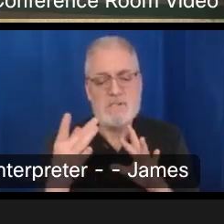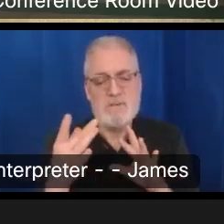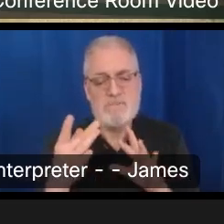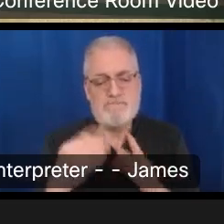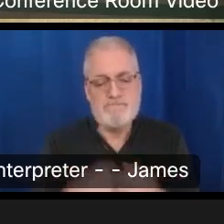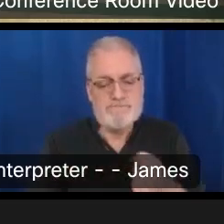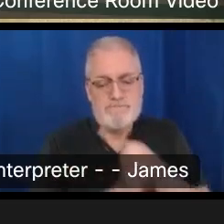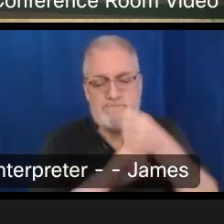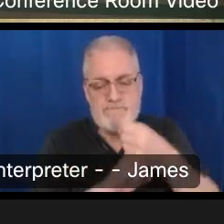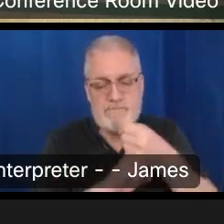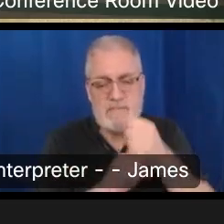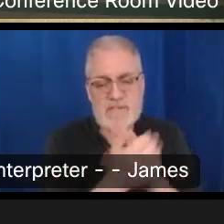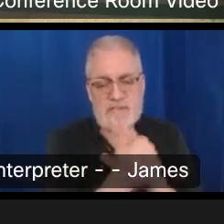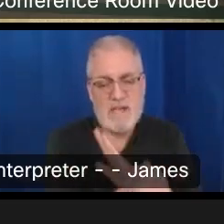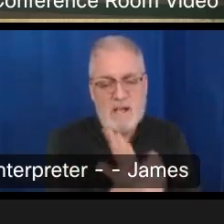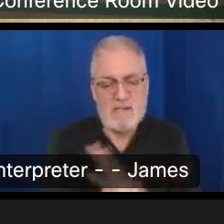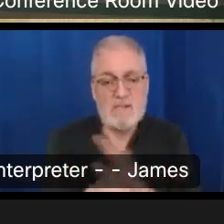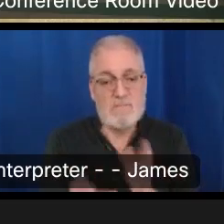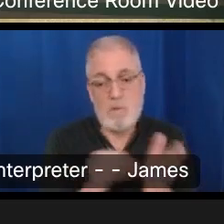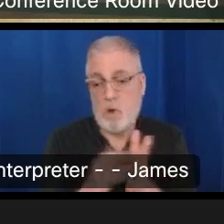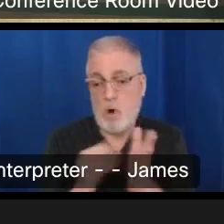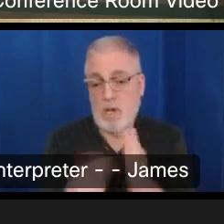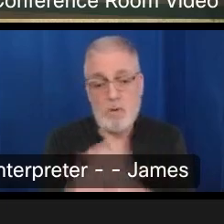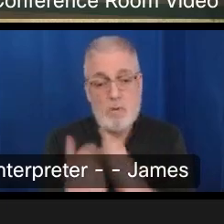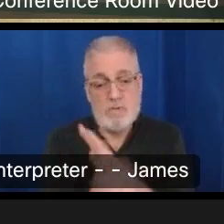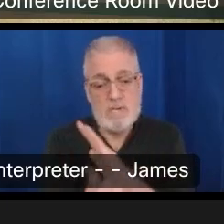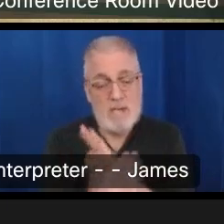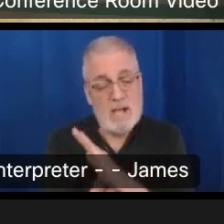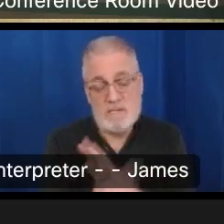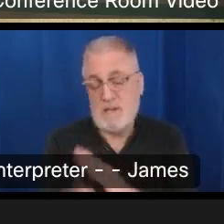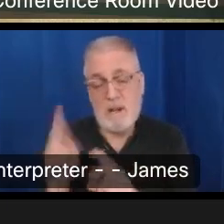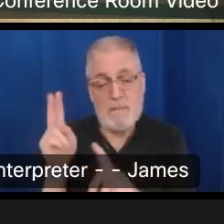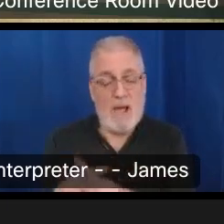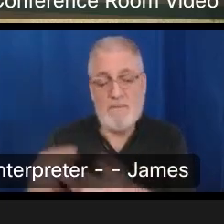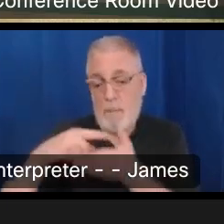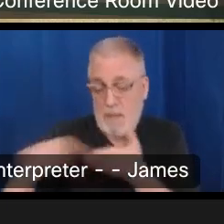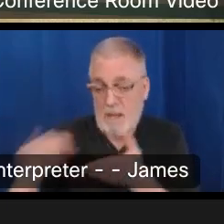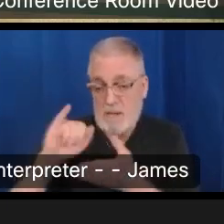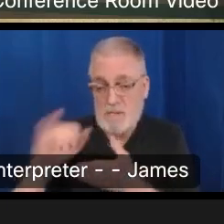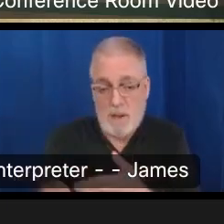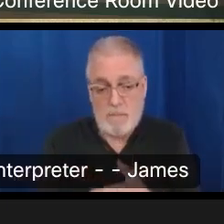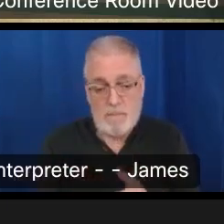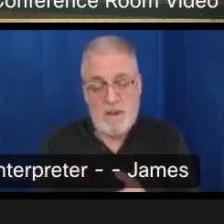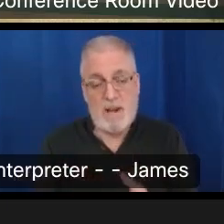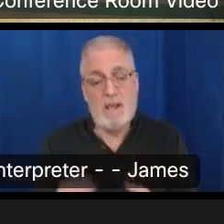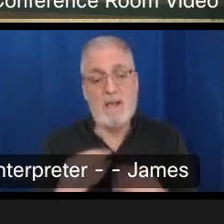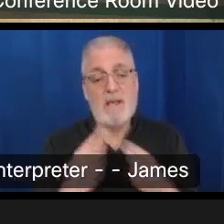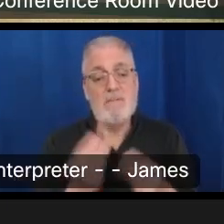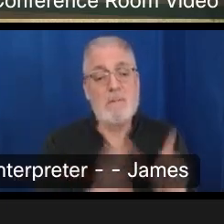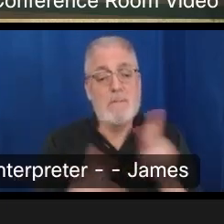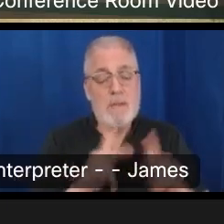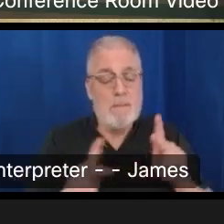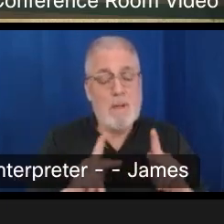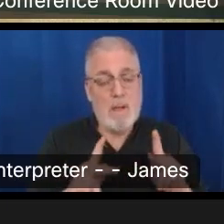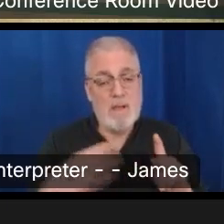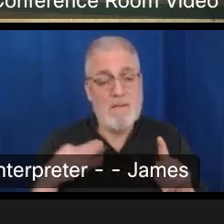them purpose. Yeah. I mean, that's the biggest thing about employment, whether it's Yeah. for pay or for not, it gives them purpose. It gives everyone purpose.